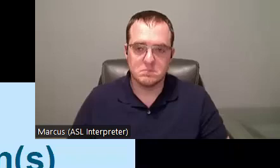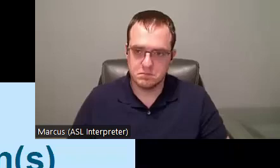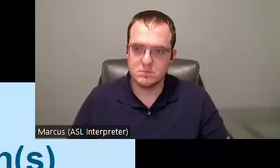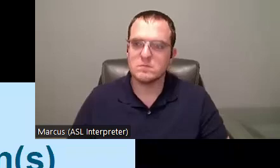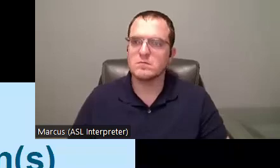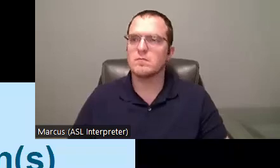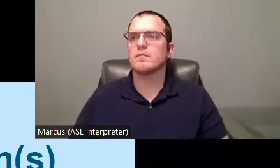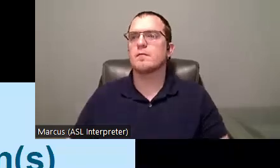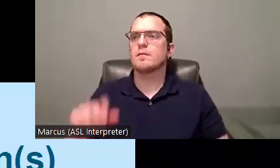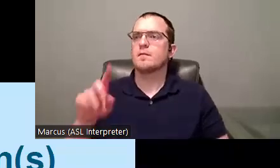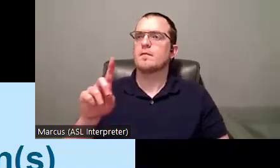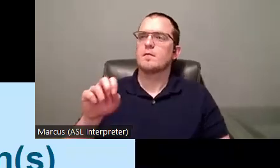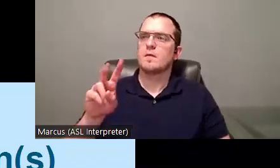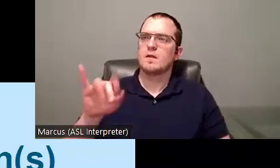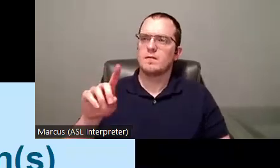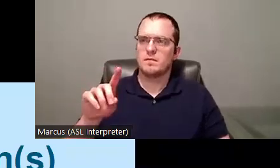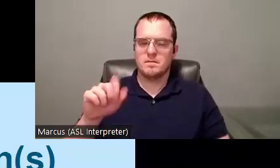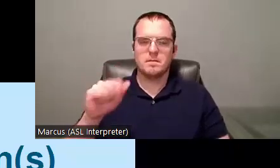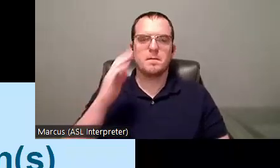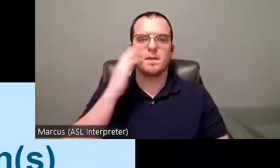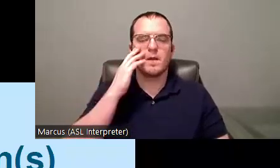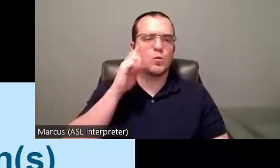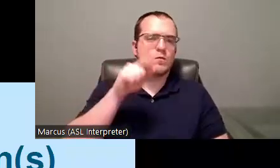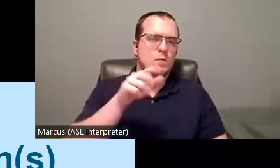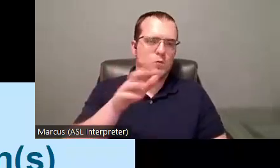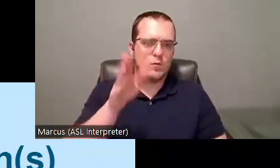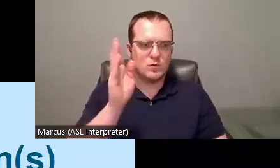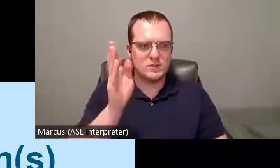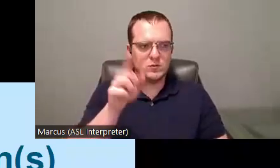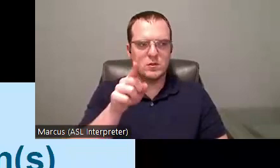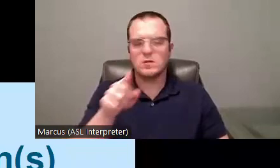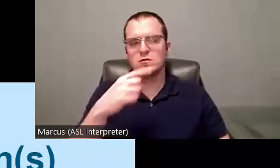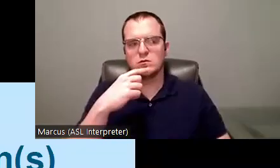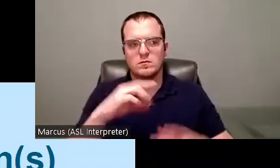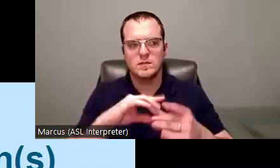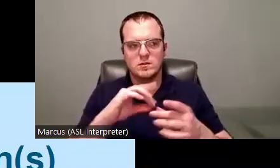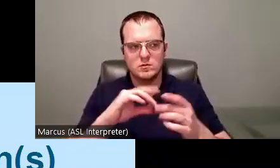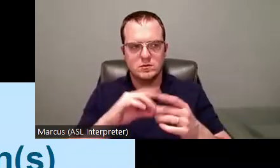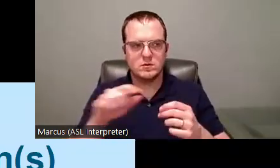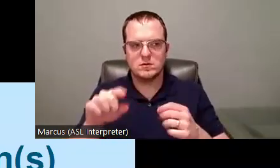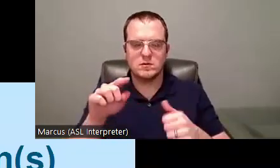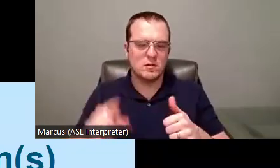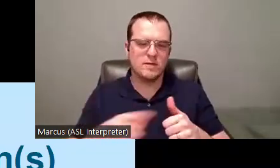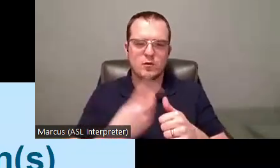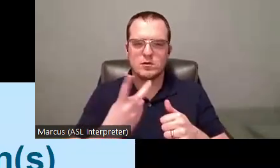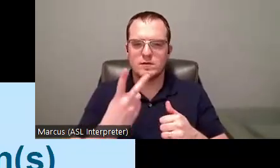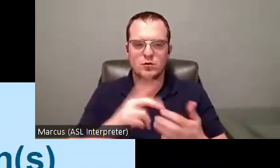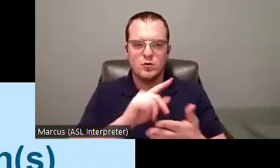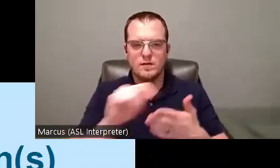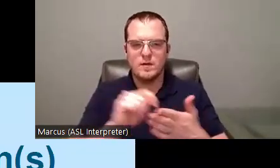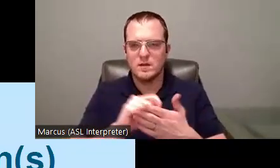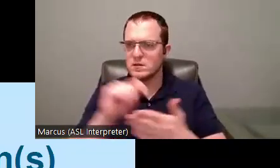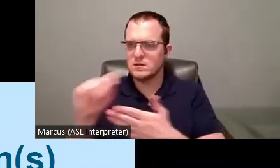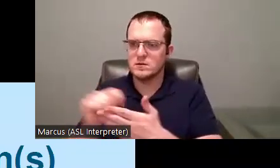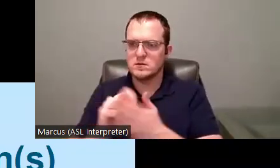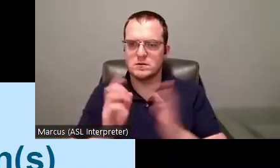David, I know, you know, both in your presentation, you mentioned this is the first of like the two phase. Do we have a